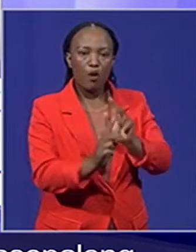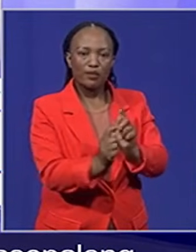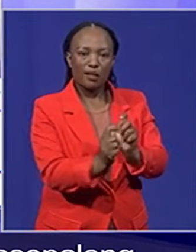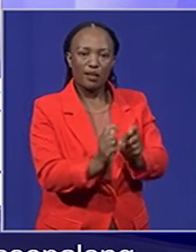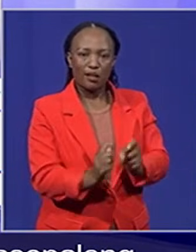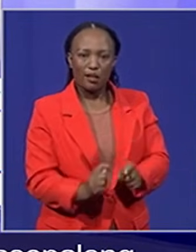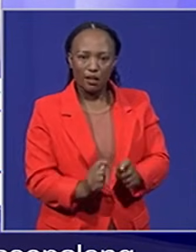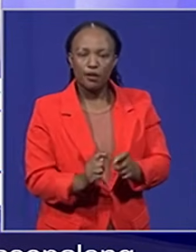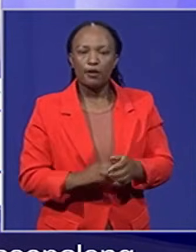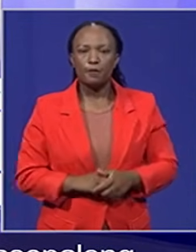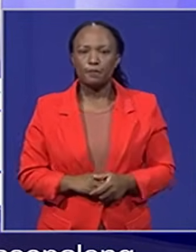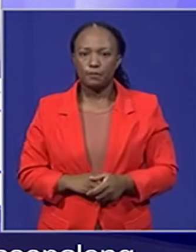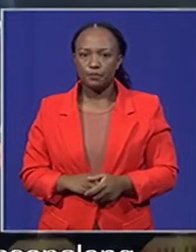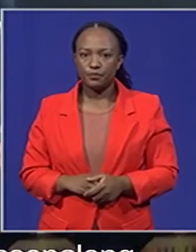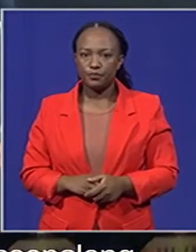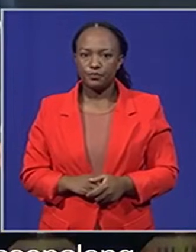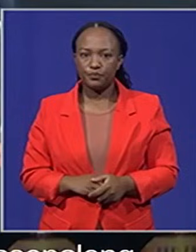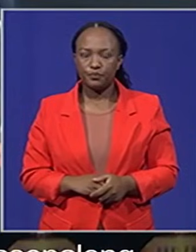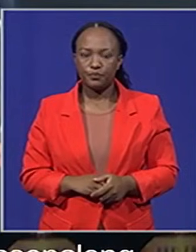ga segapo.